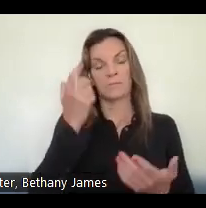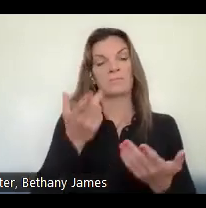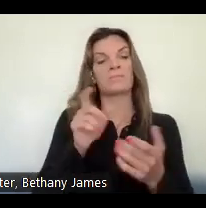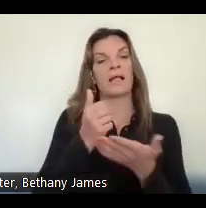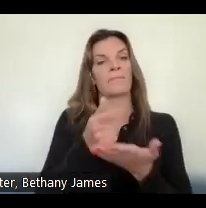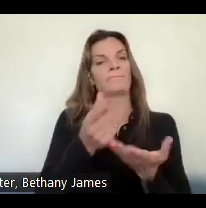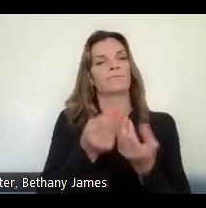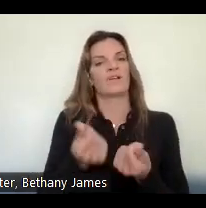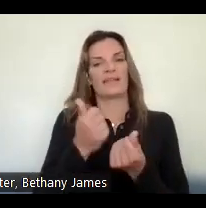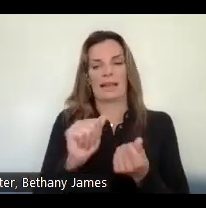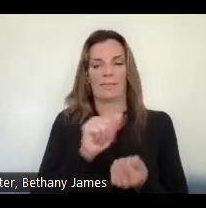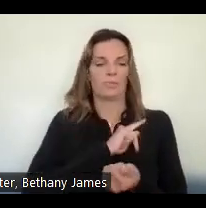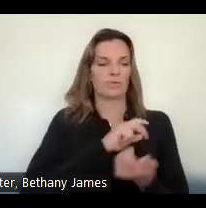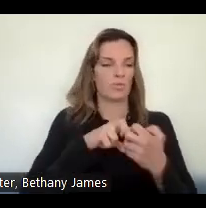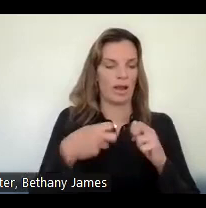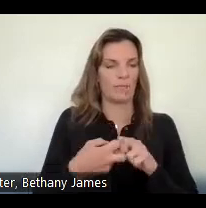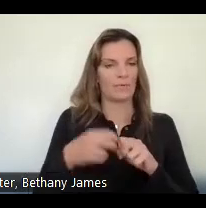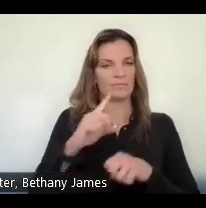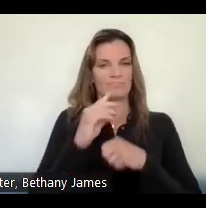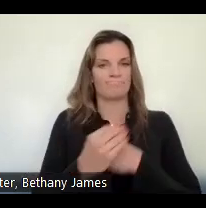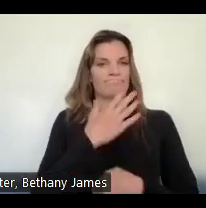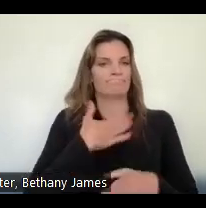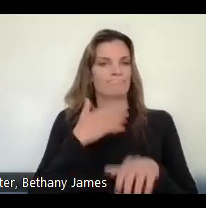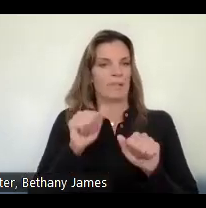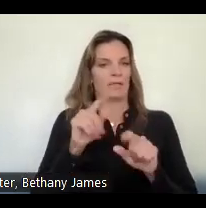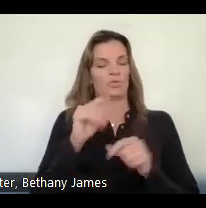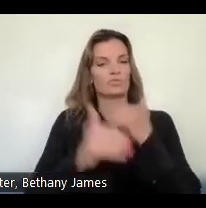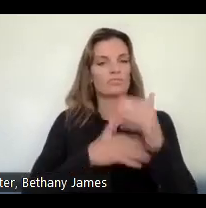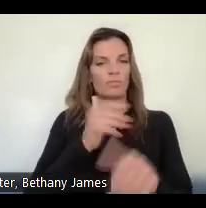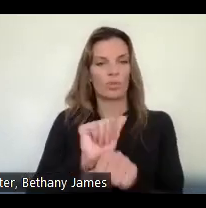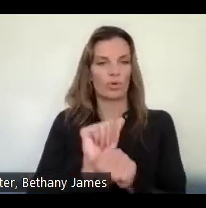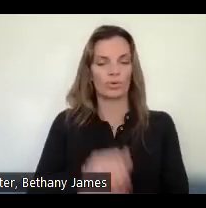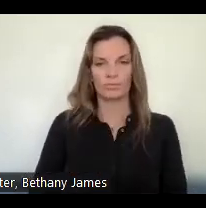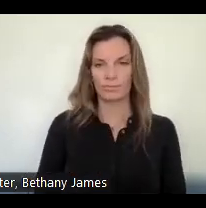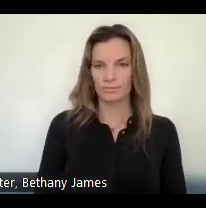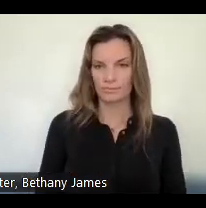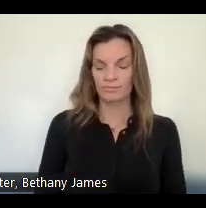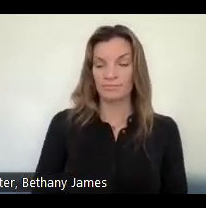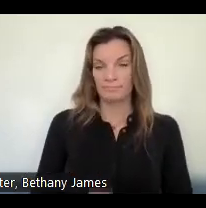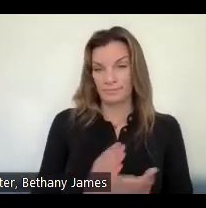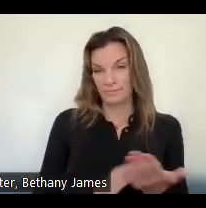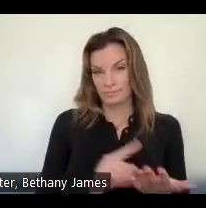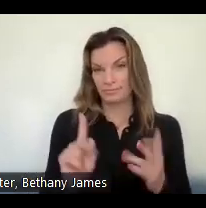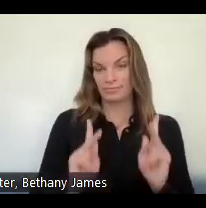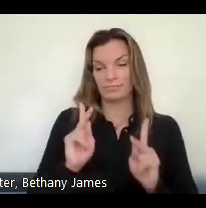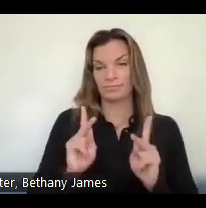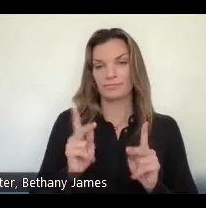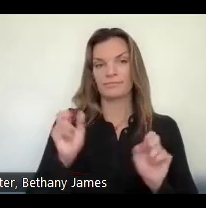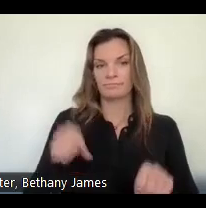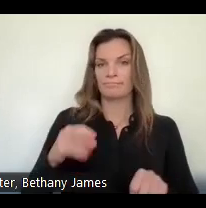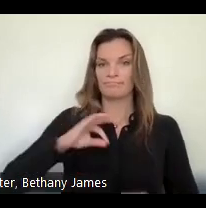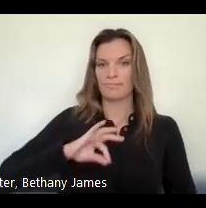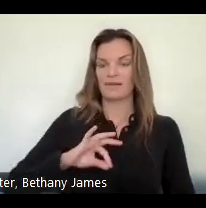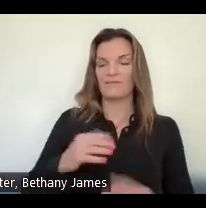personal problems that may be adversely affecting their performance on the job. Some individuals can benefit from